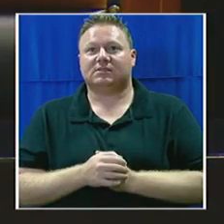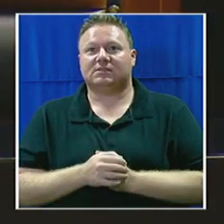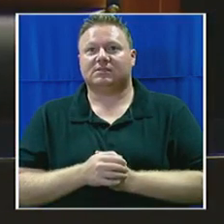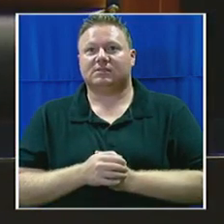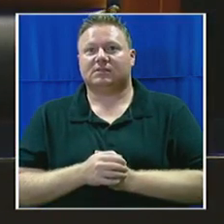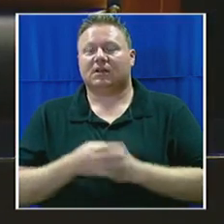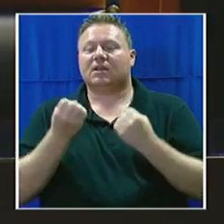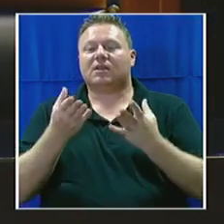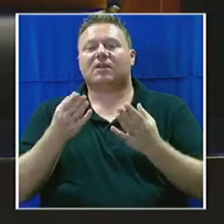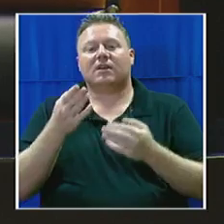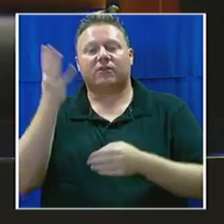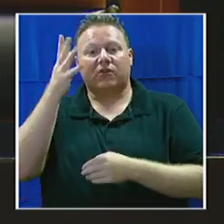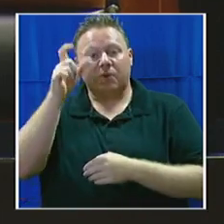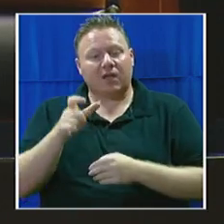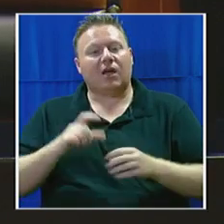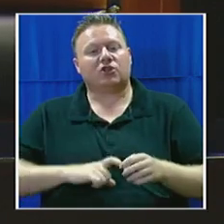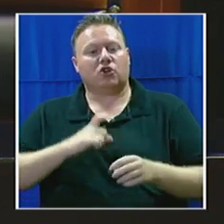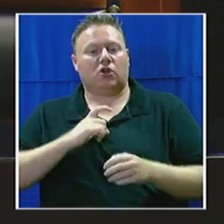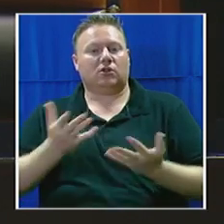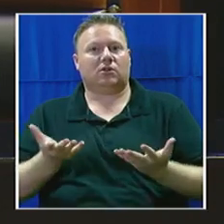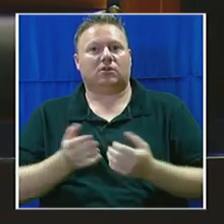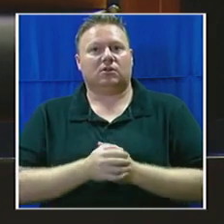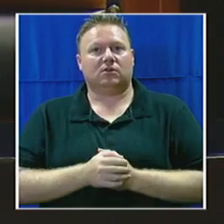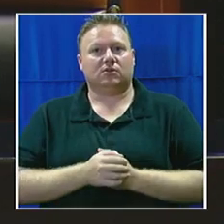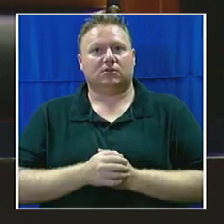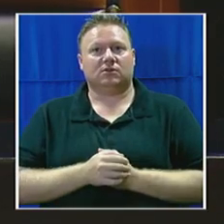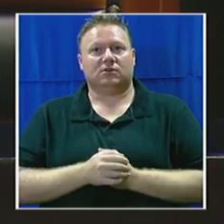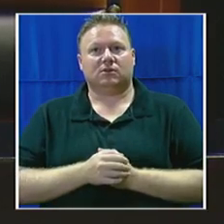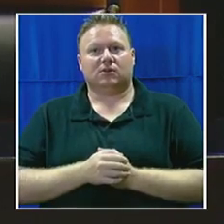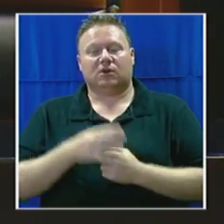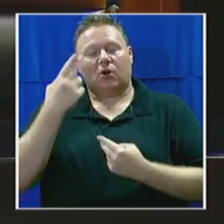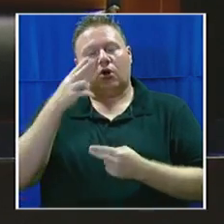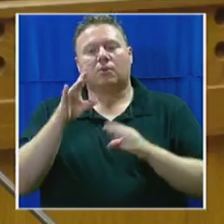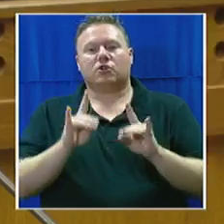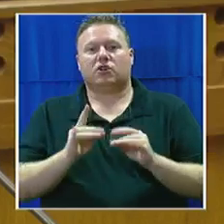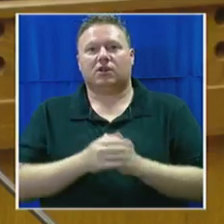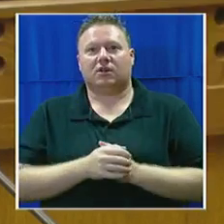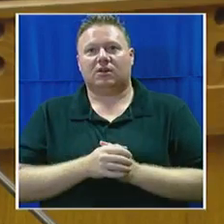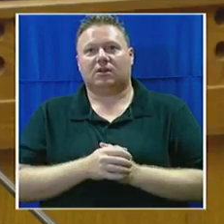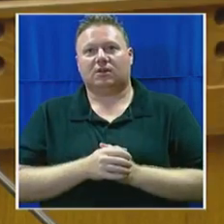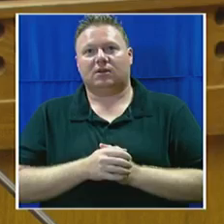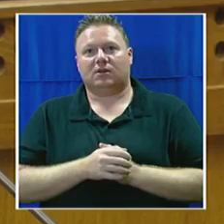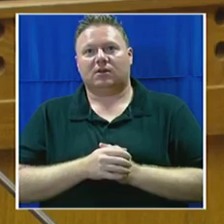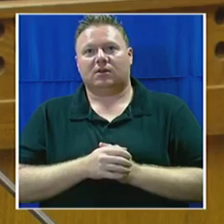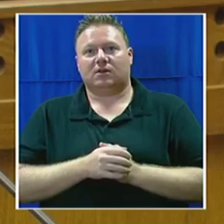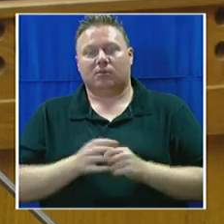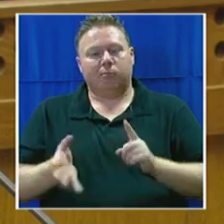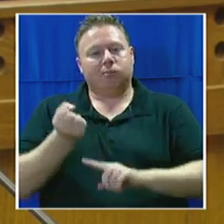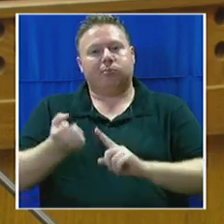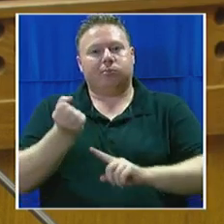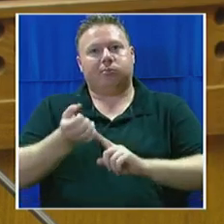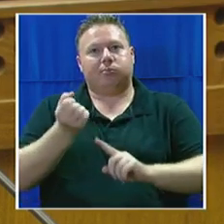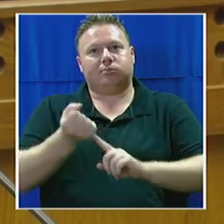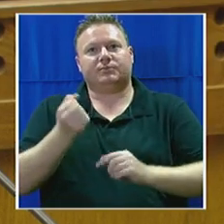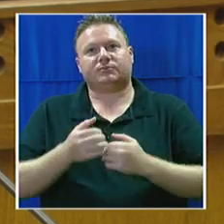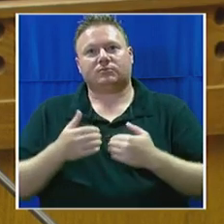give the speaker on the podium a chance. Honorable Chair, despite enormous gains that have been made since the